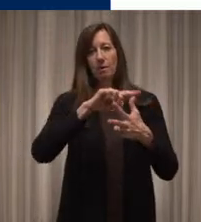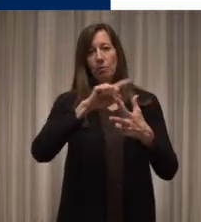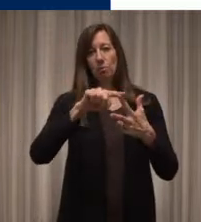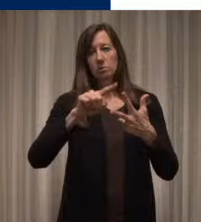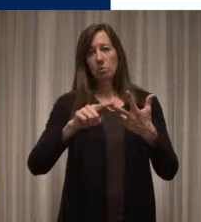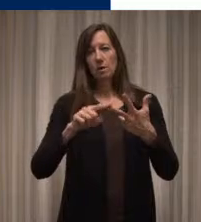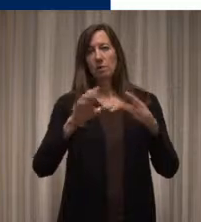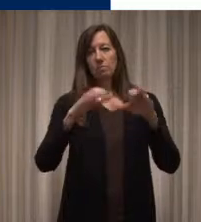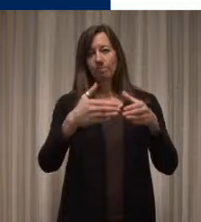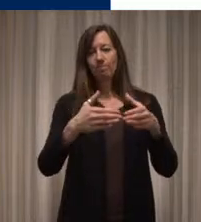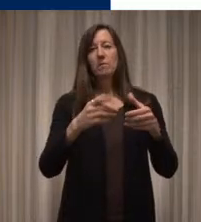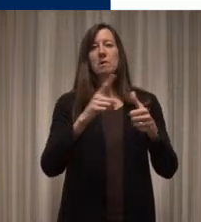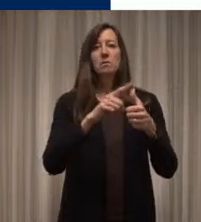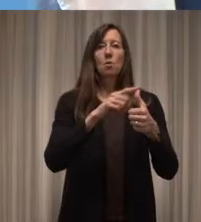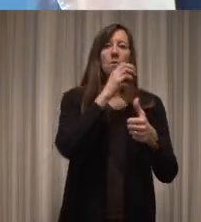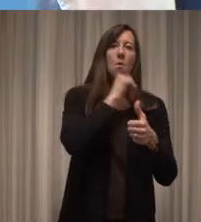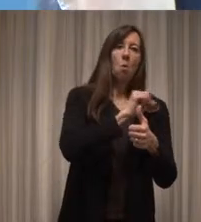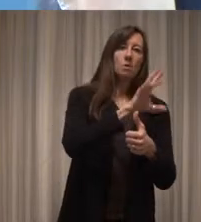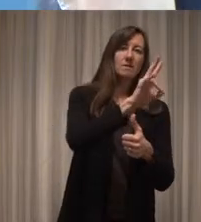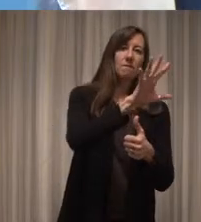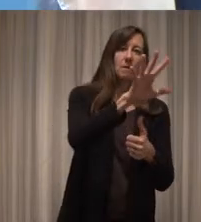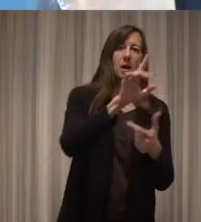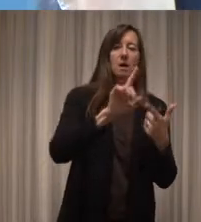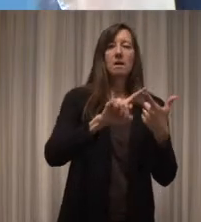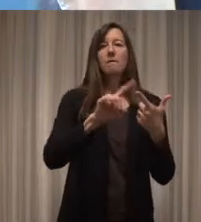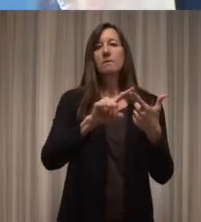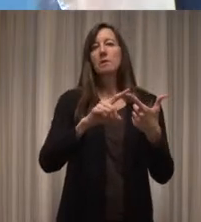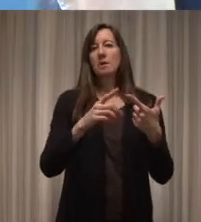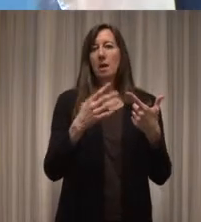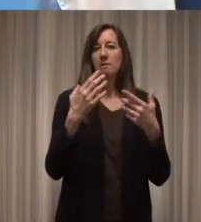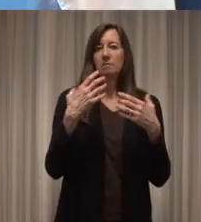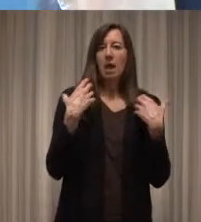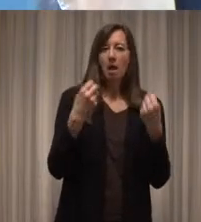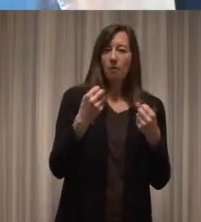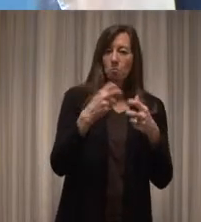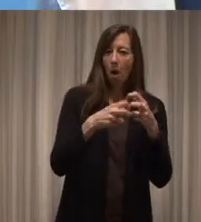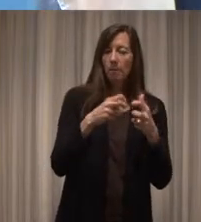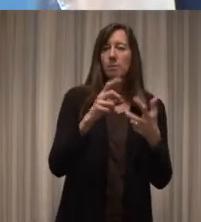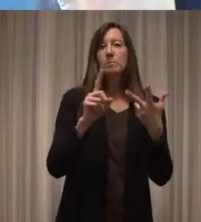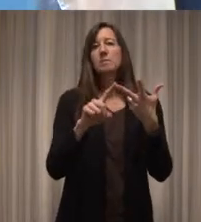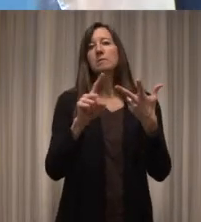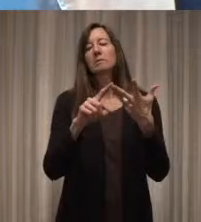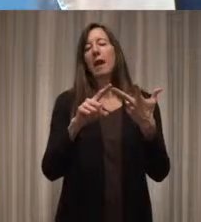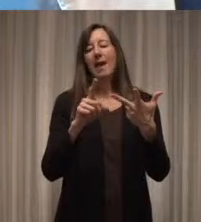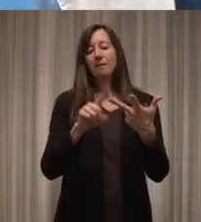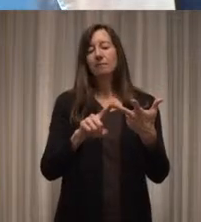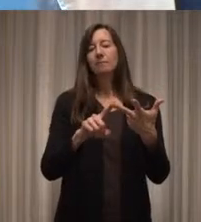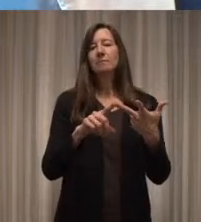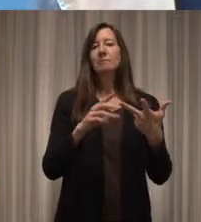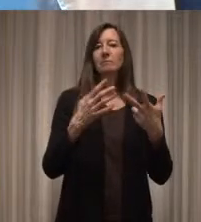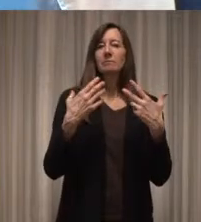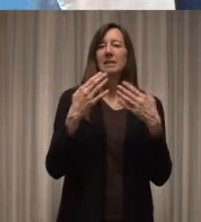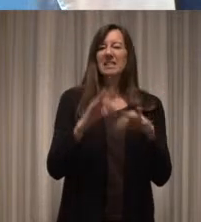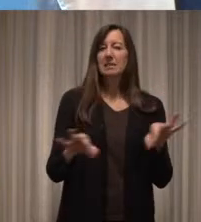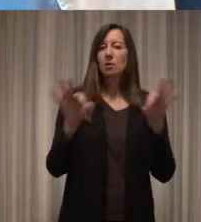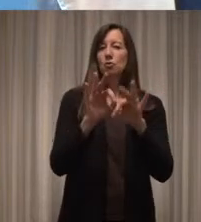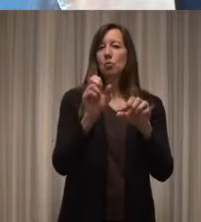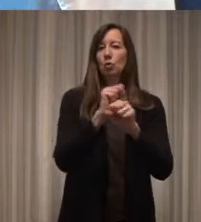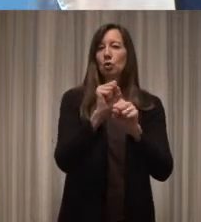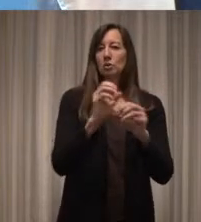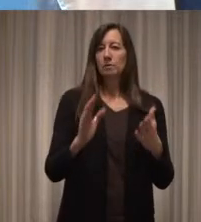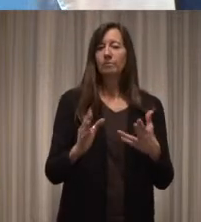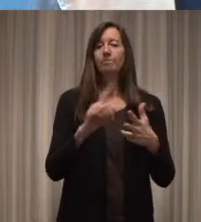with health conditions. So that's the red group. The second group is risk group orange. Those are